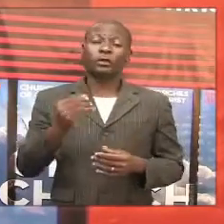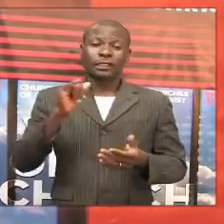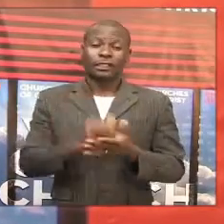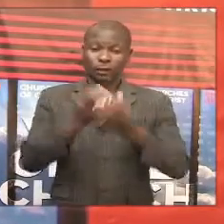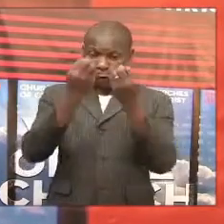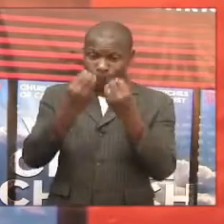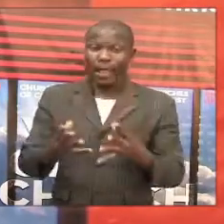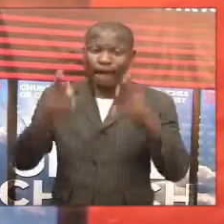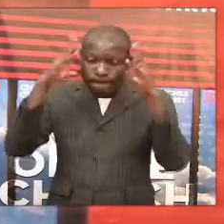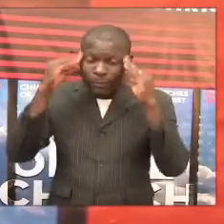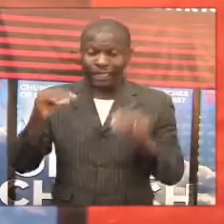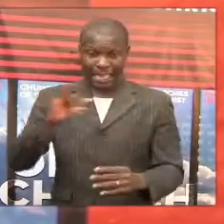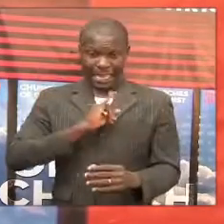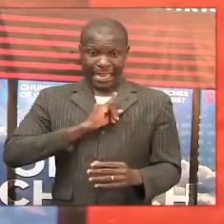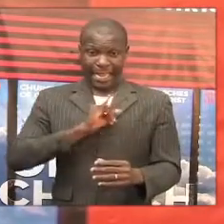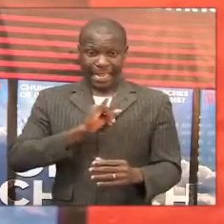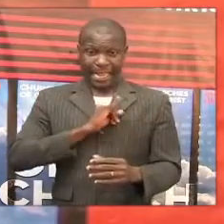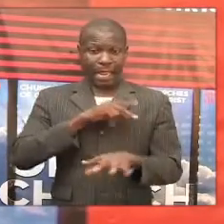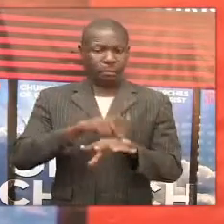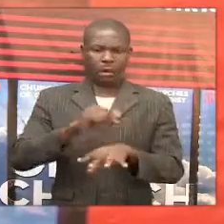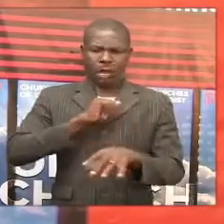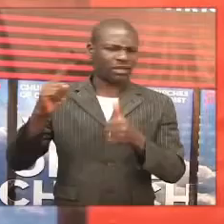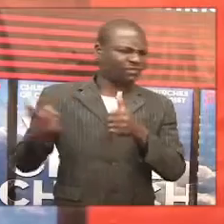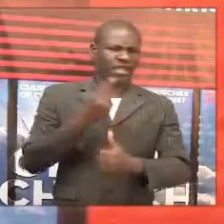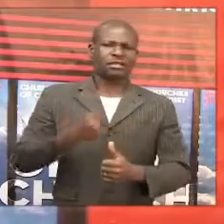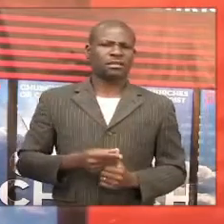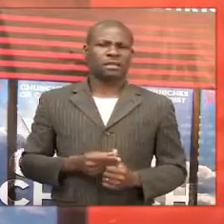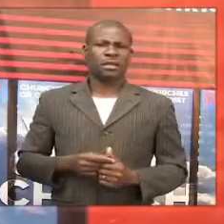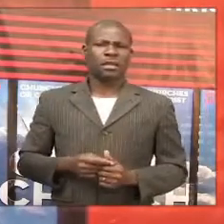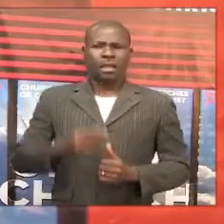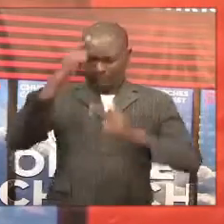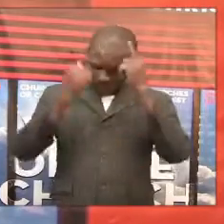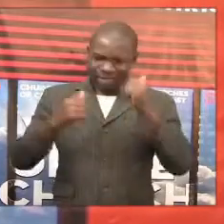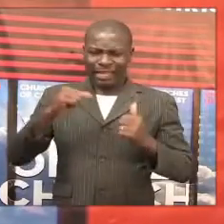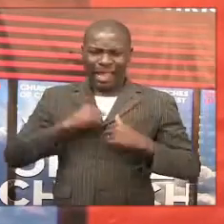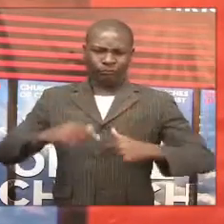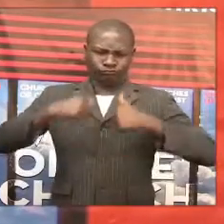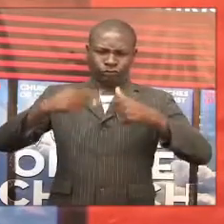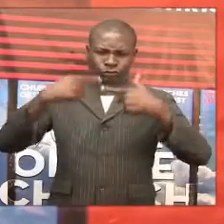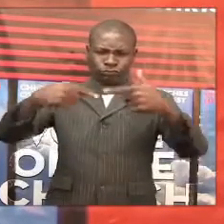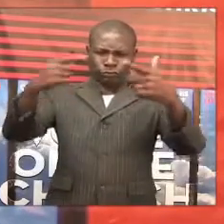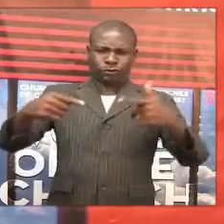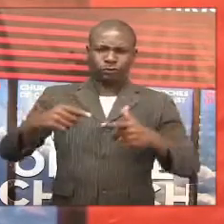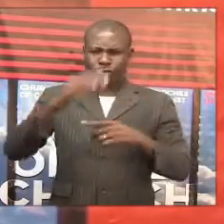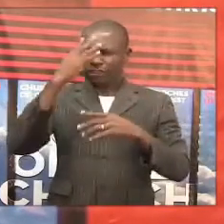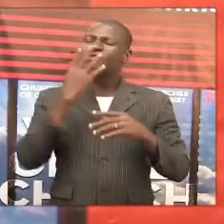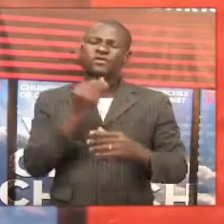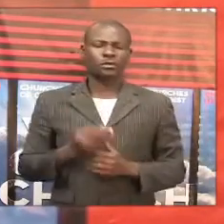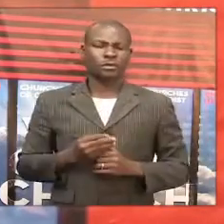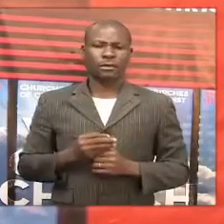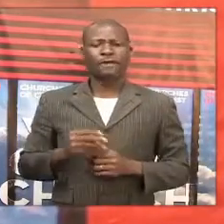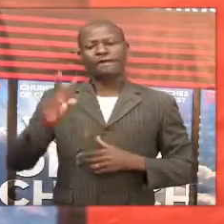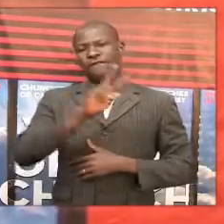idea. Never as no be unto no. Because of Conanim or Judaism, mo papa apa." Verse